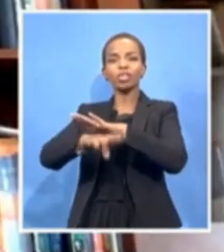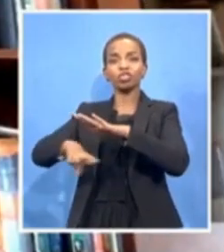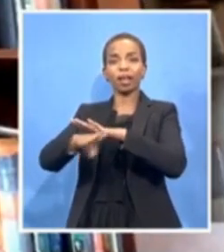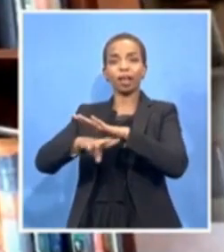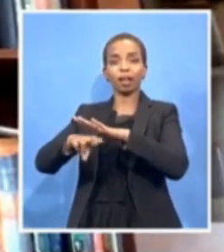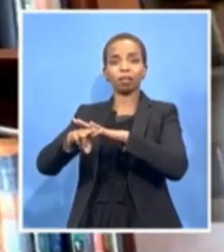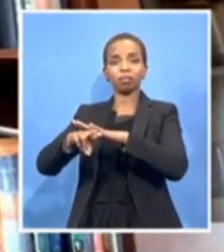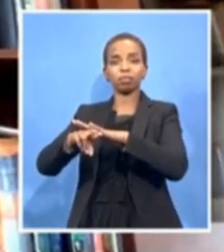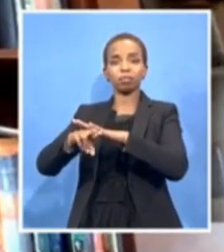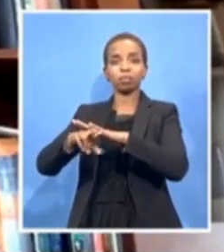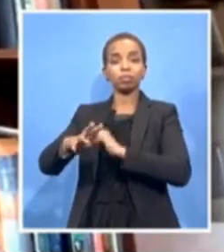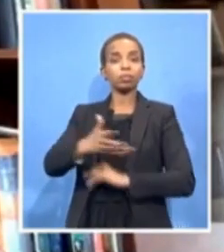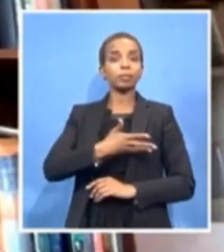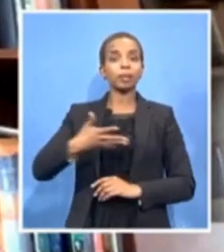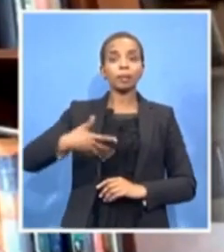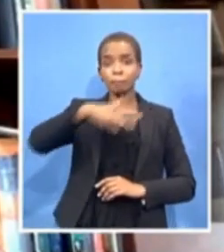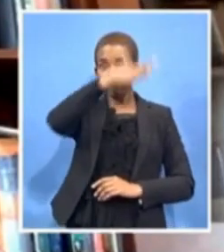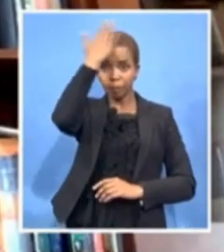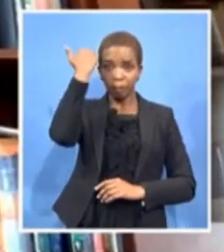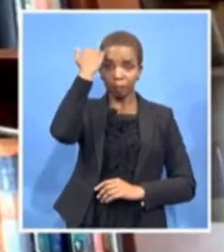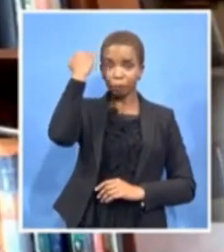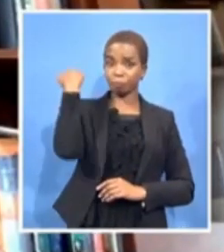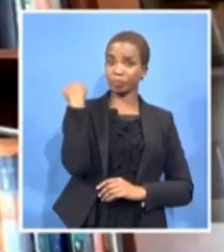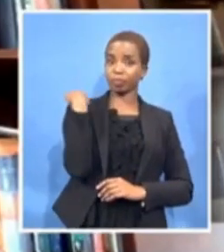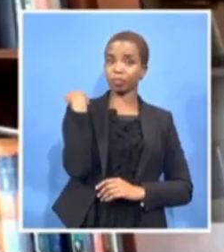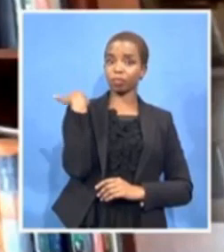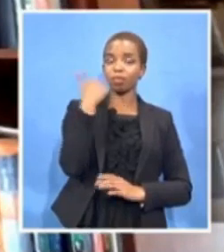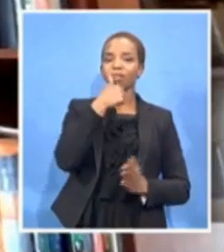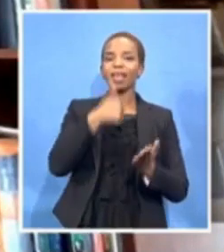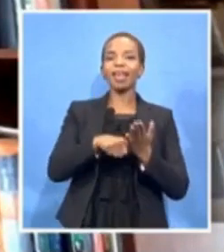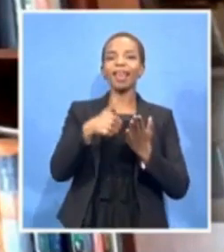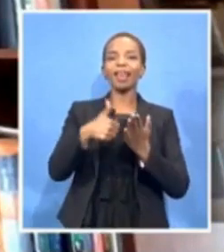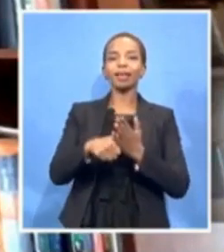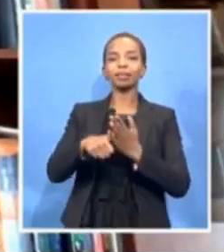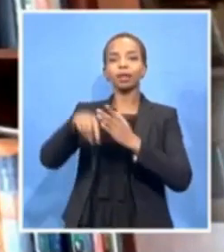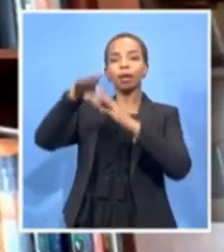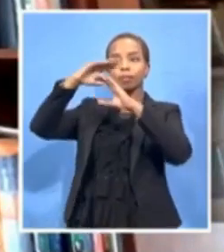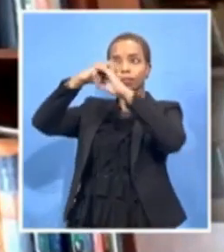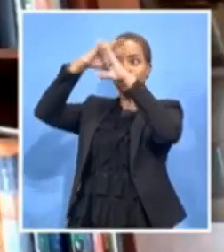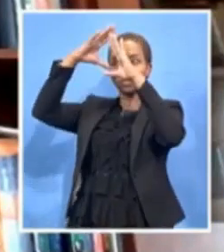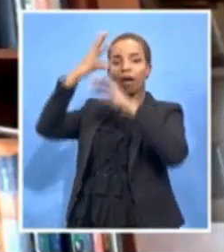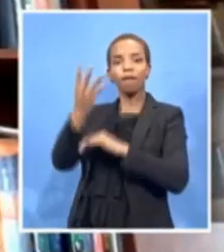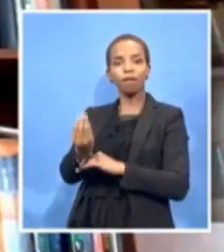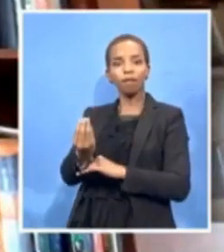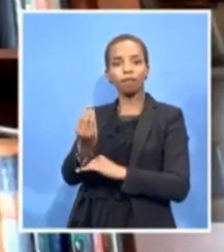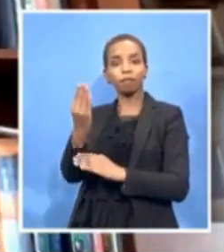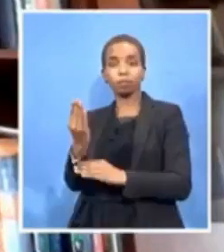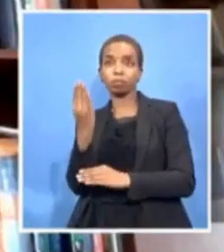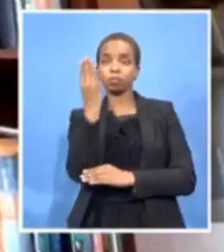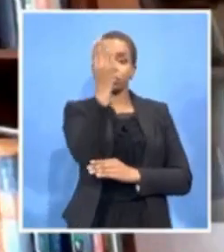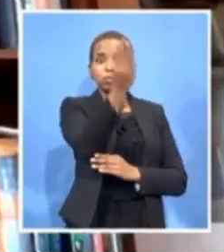writes that imaginary letter to Kwame Nkrumah. And I want to believe that that is the basis of Africa